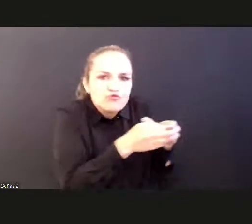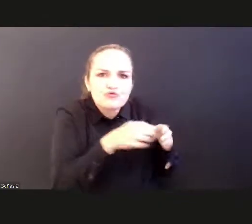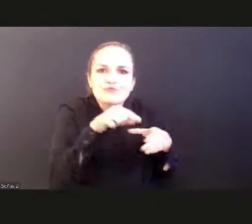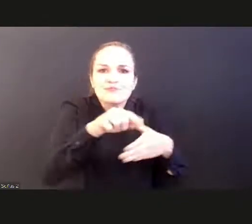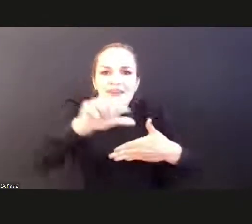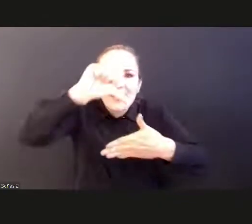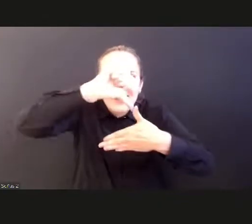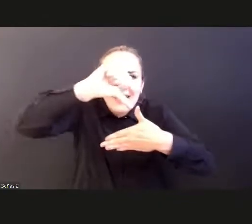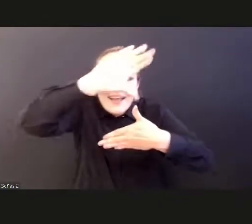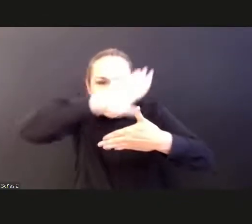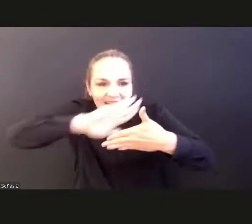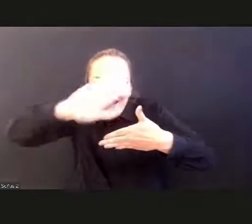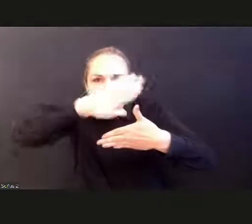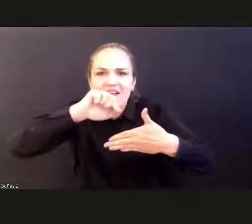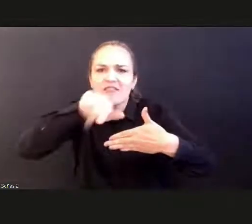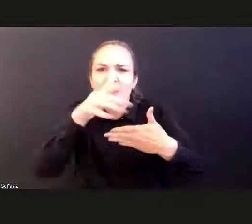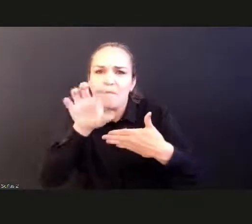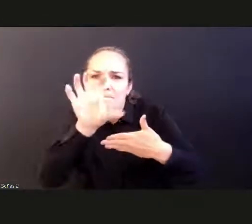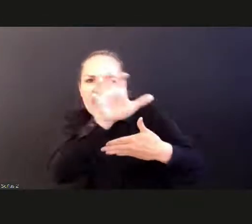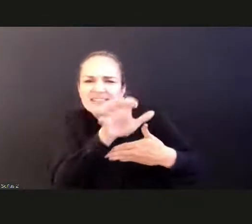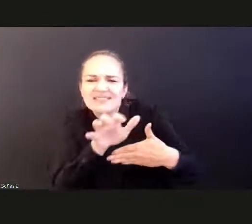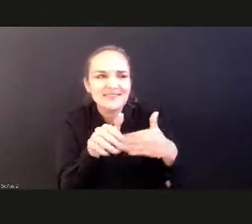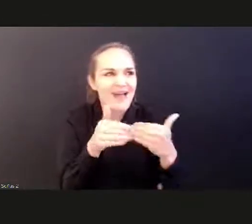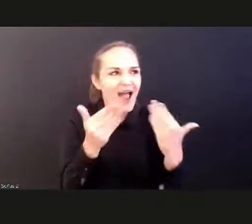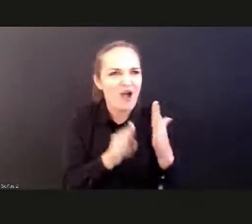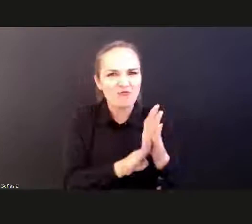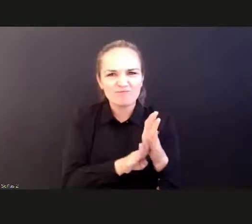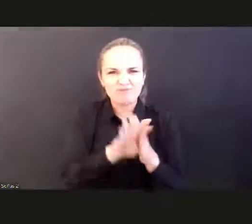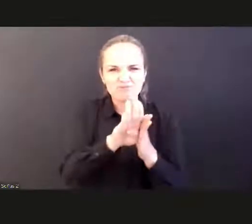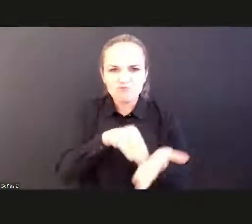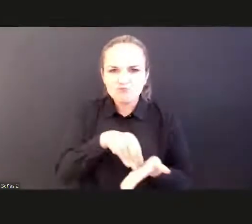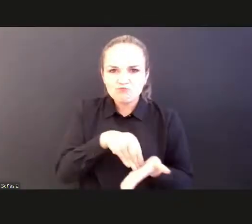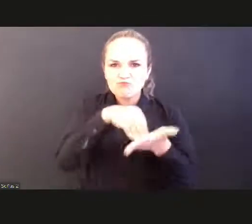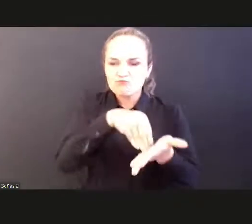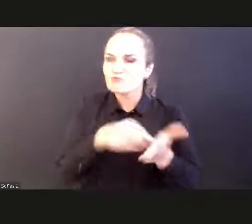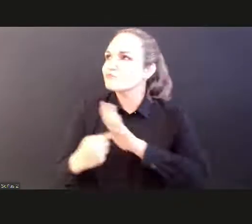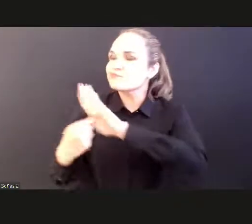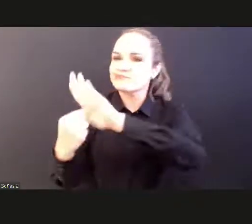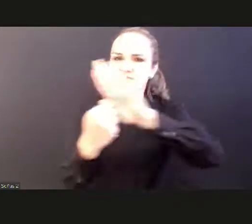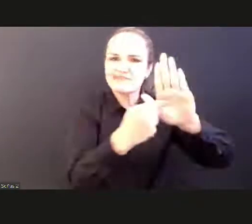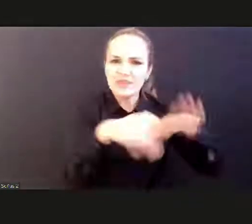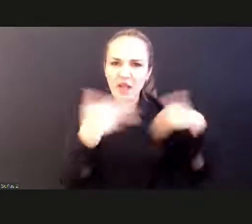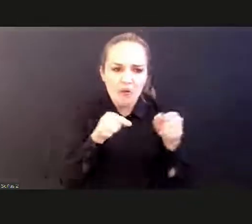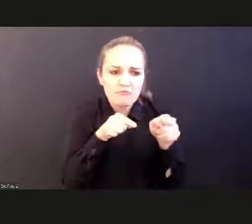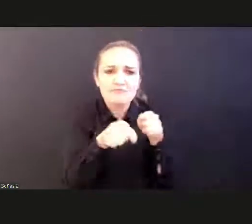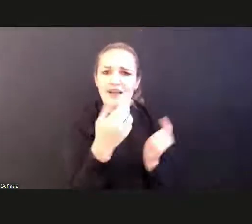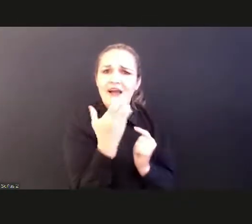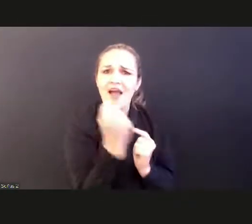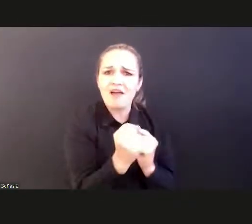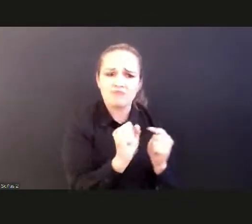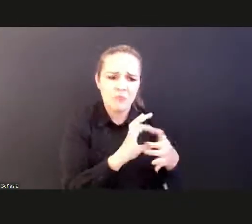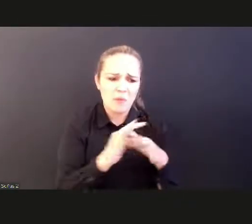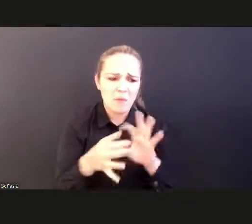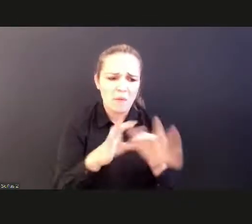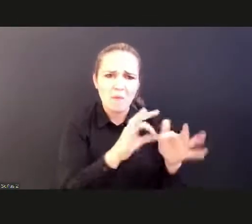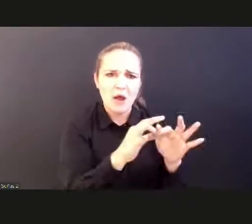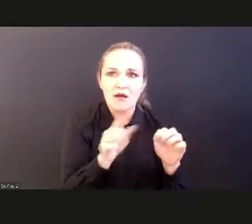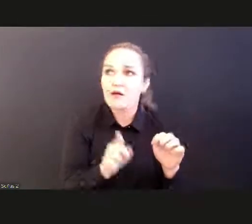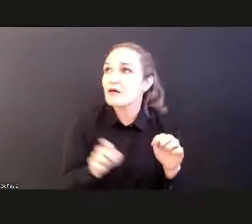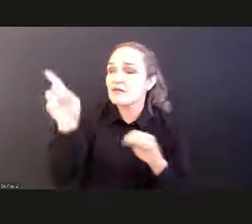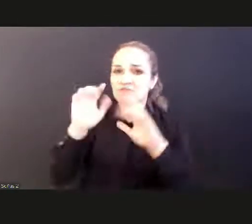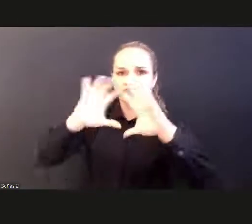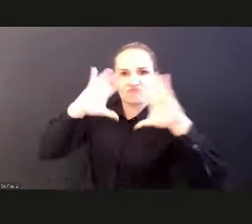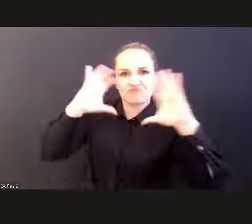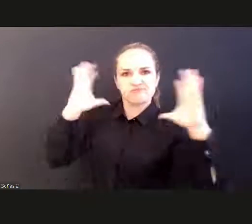take advantage of the international global value chains and services. How do we value